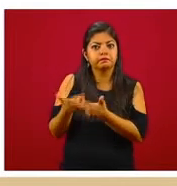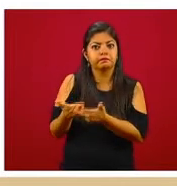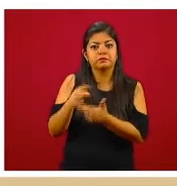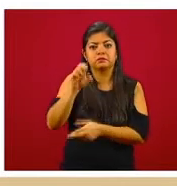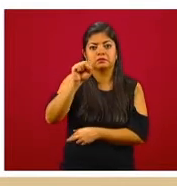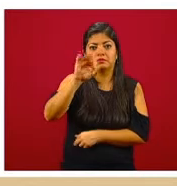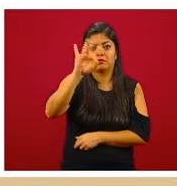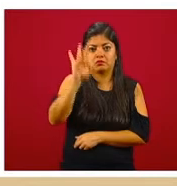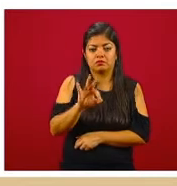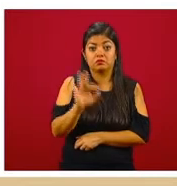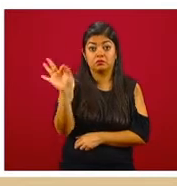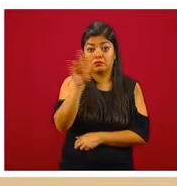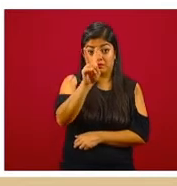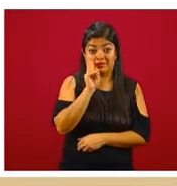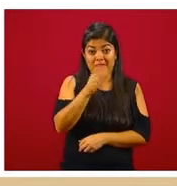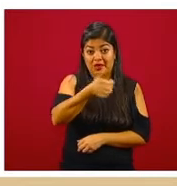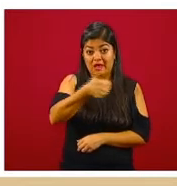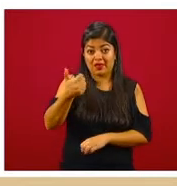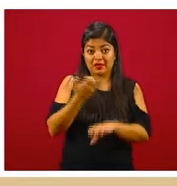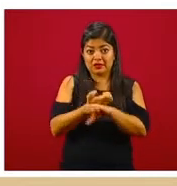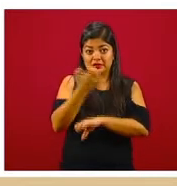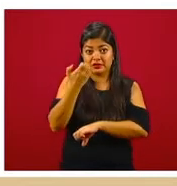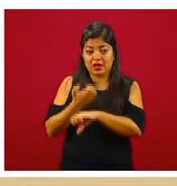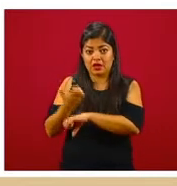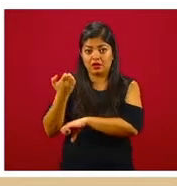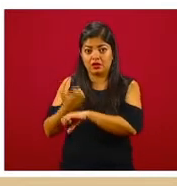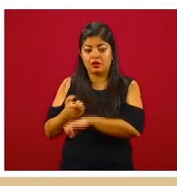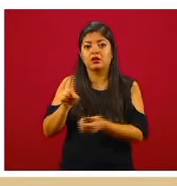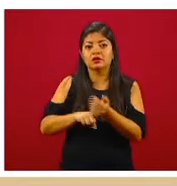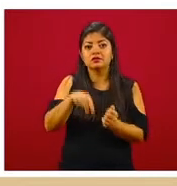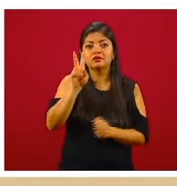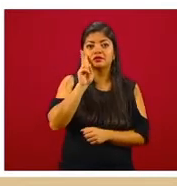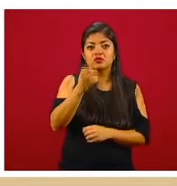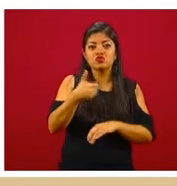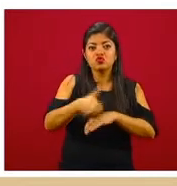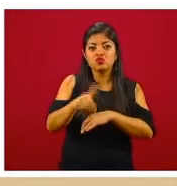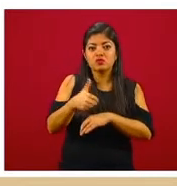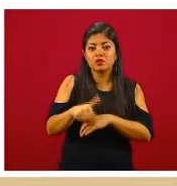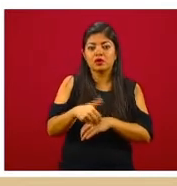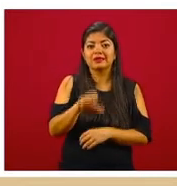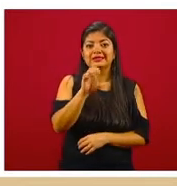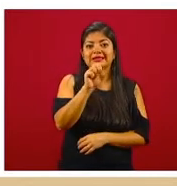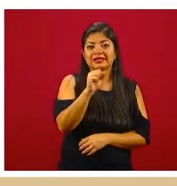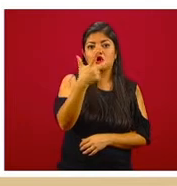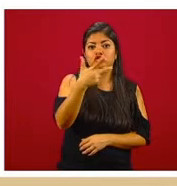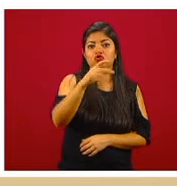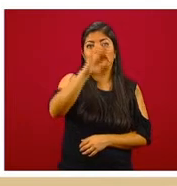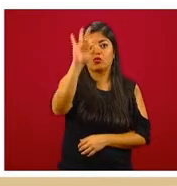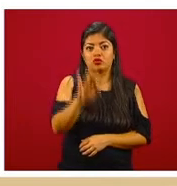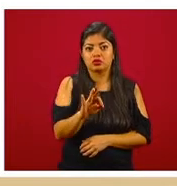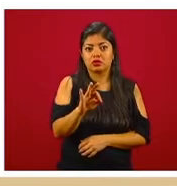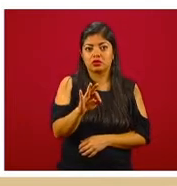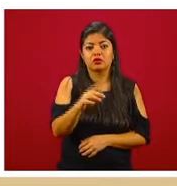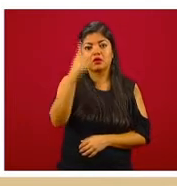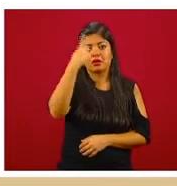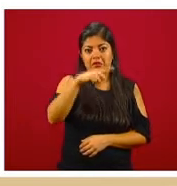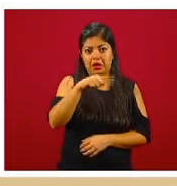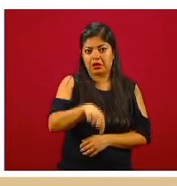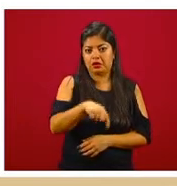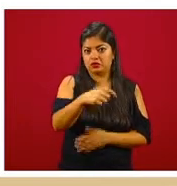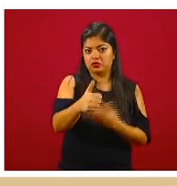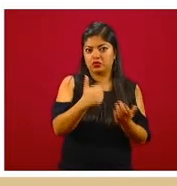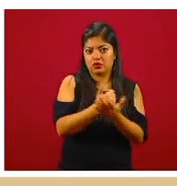Si lo vemos por entidad occupancy is federativa, already tenemos los números there, que se and there's an representan aquí. availability of 40%. So 68% de you can see the ocupación para la numbers Ciudad de per